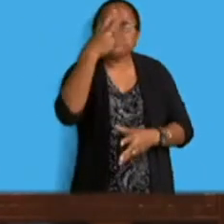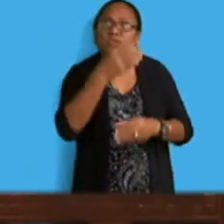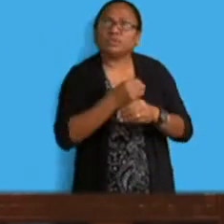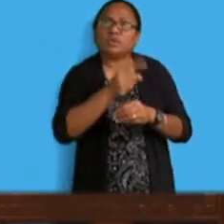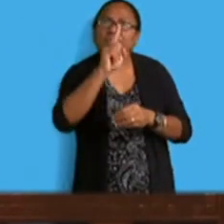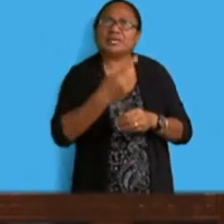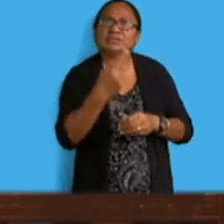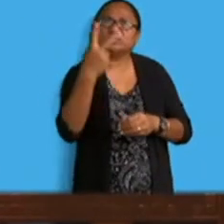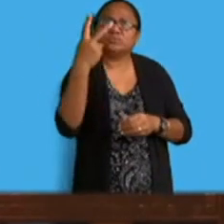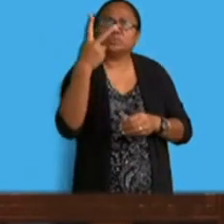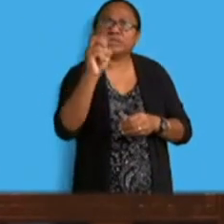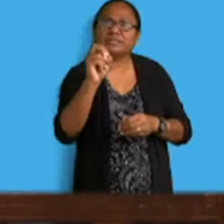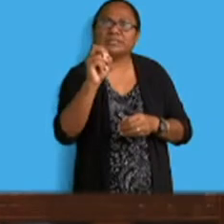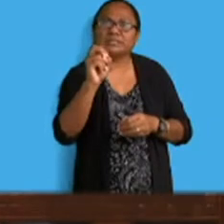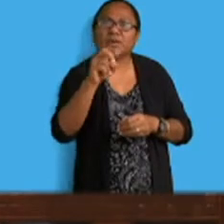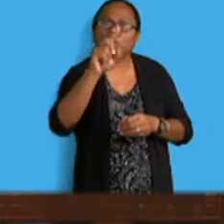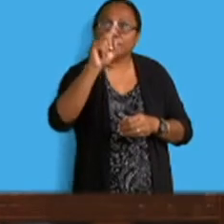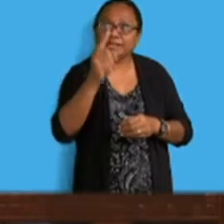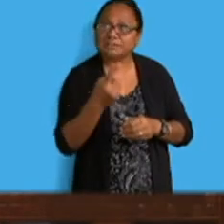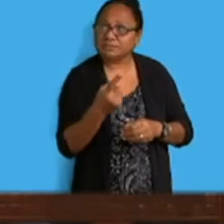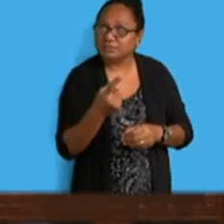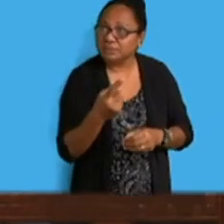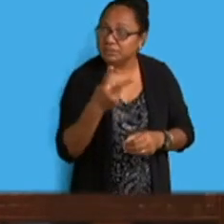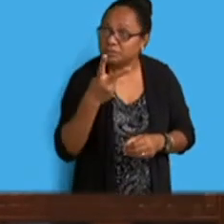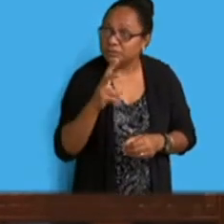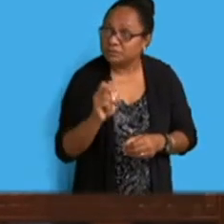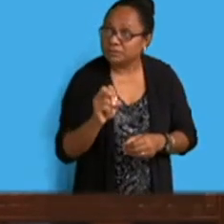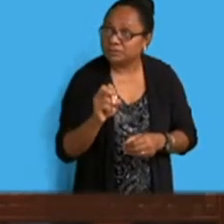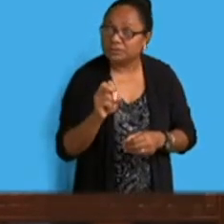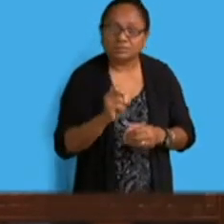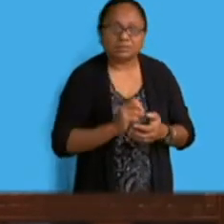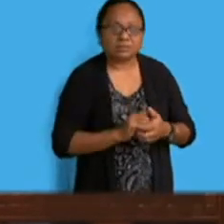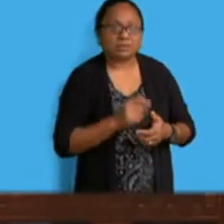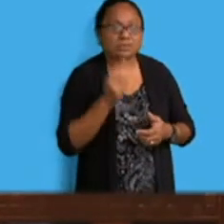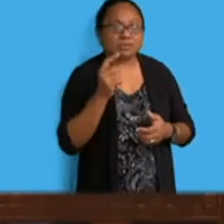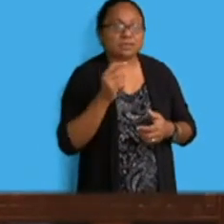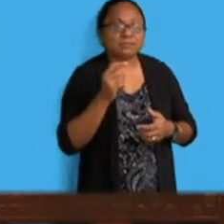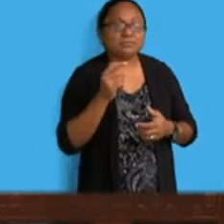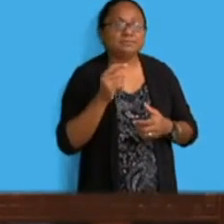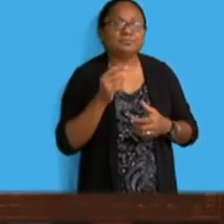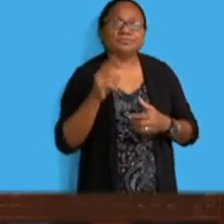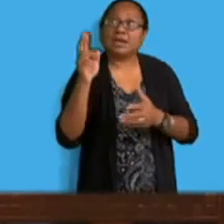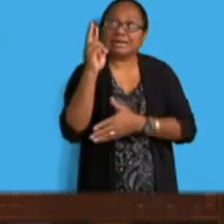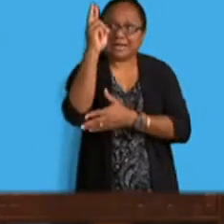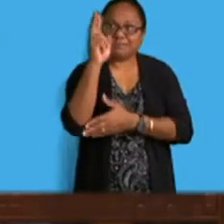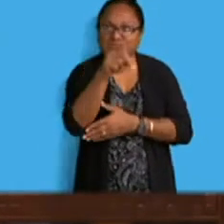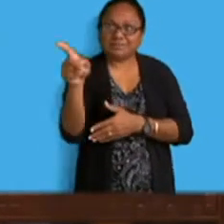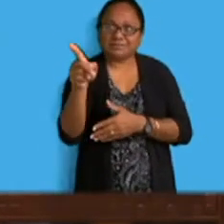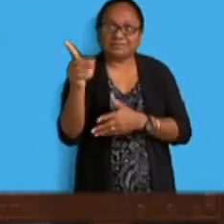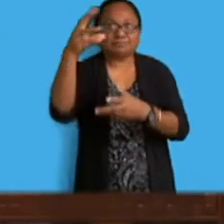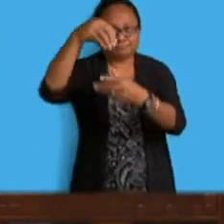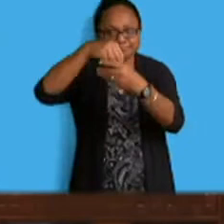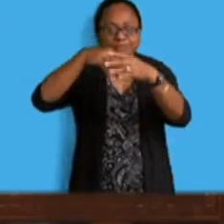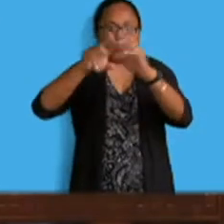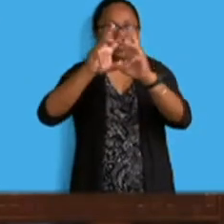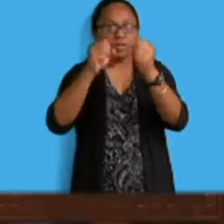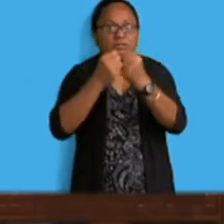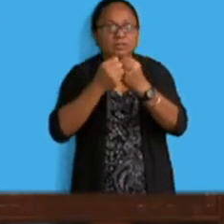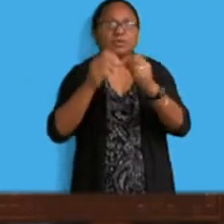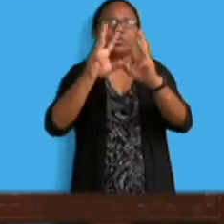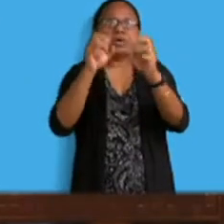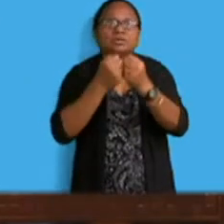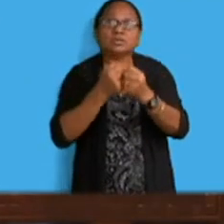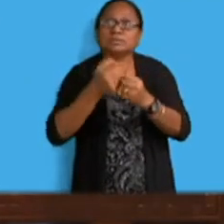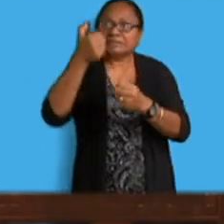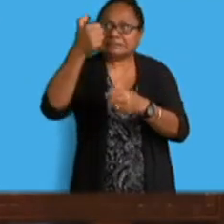1,020 representatives of the school, managers and presidents and treasurers, attending these workshops that we held over the last 6 weeks throughout